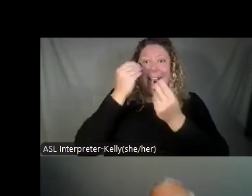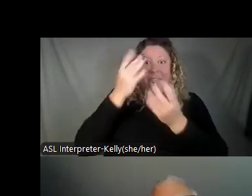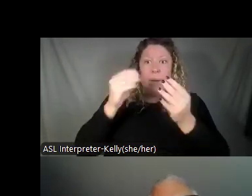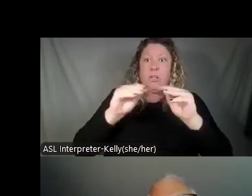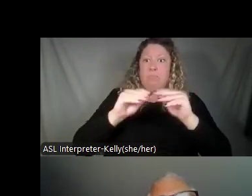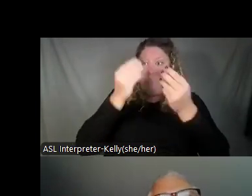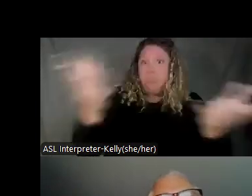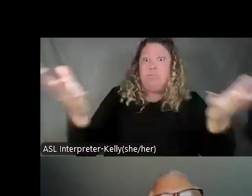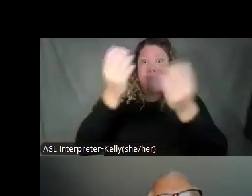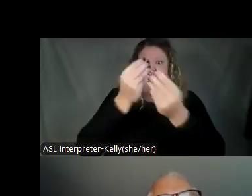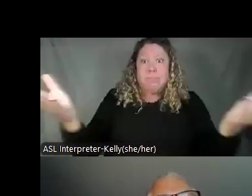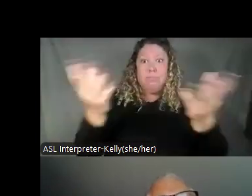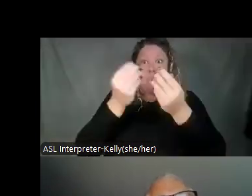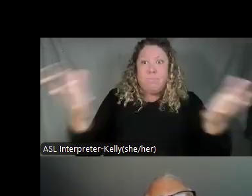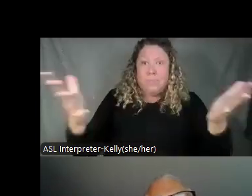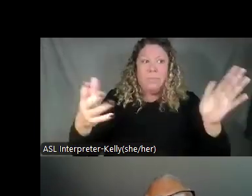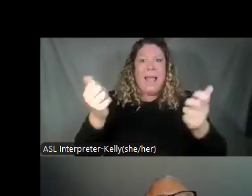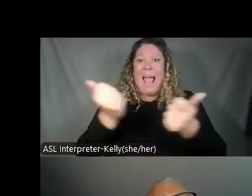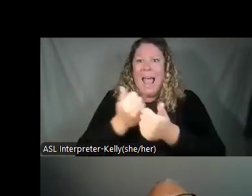on what's happening at any one time.